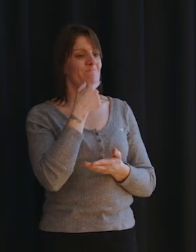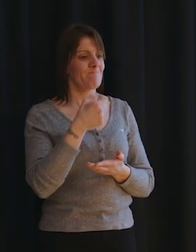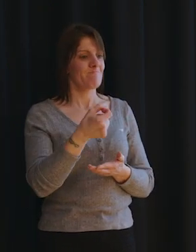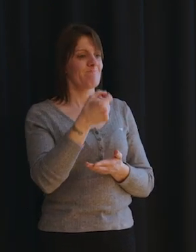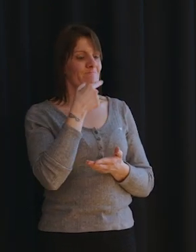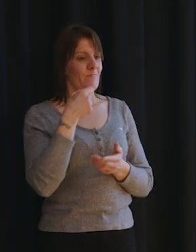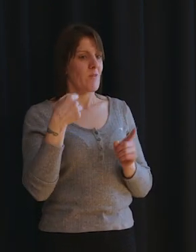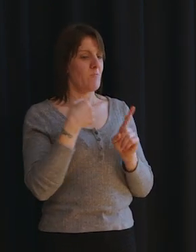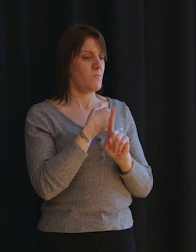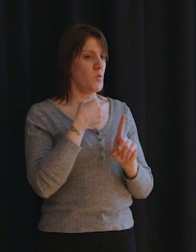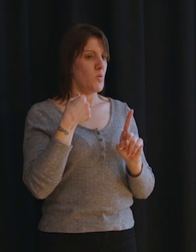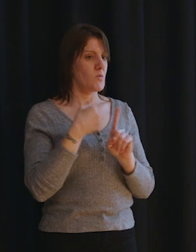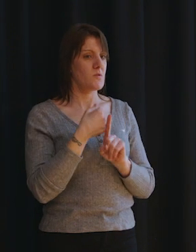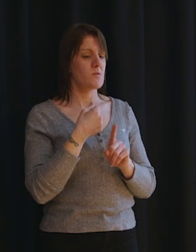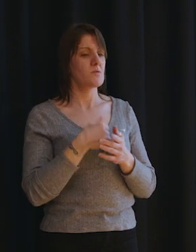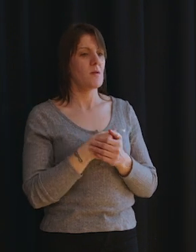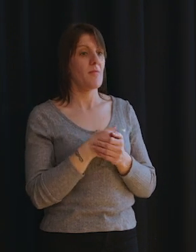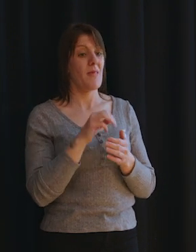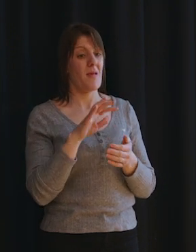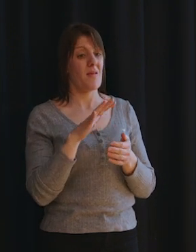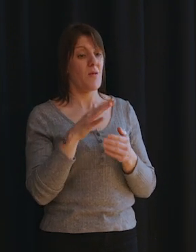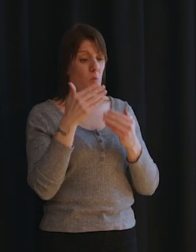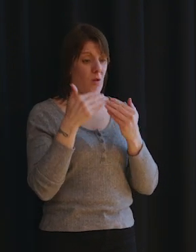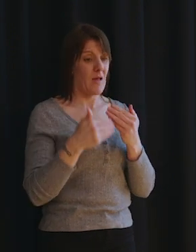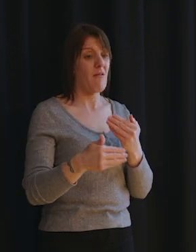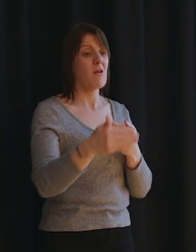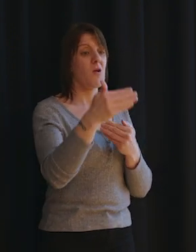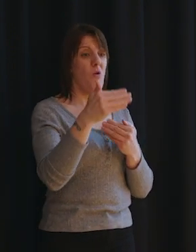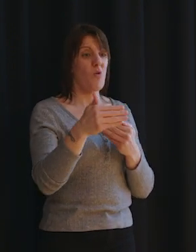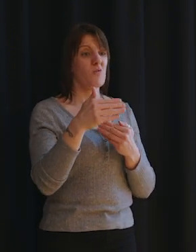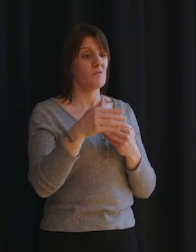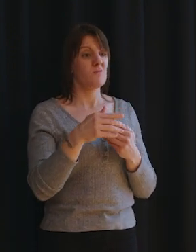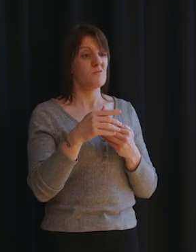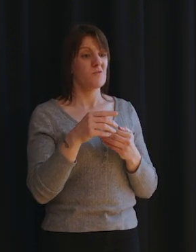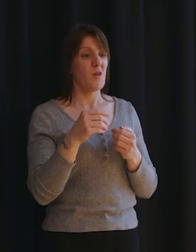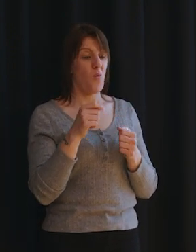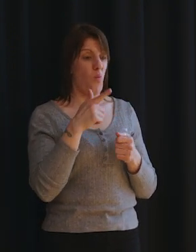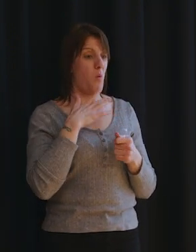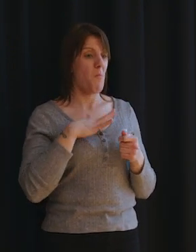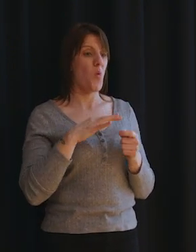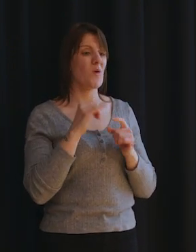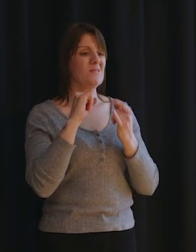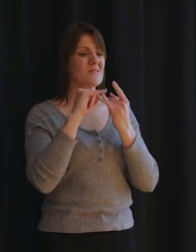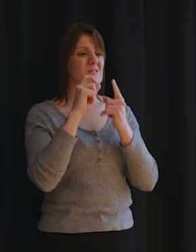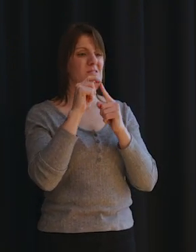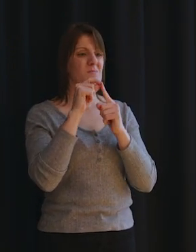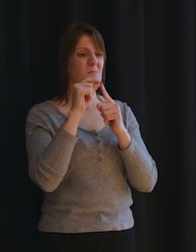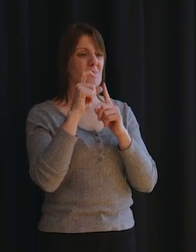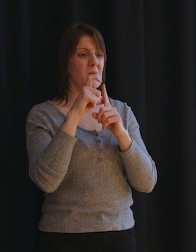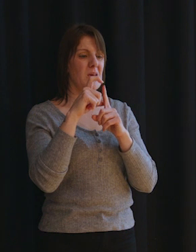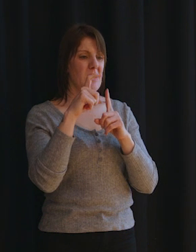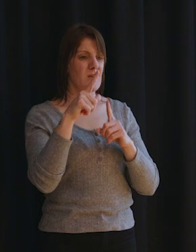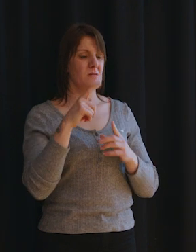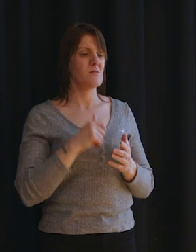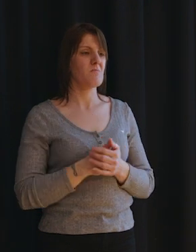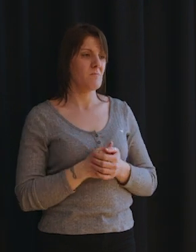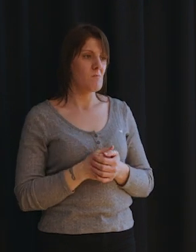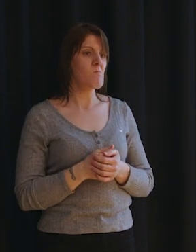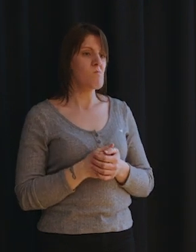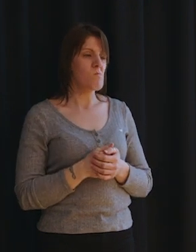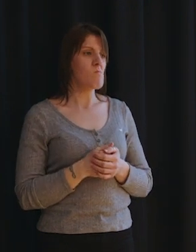seek other substances as well, kind of recreationally. So something like speed, which is an amphetamine as